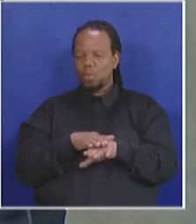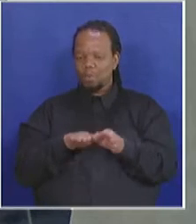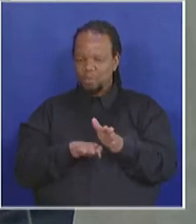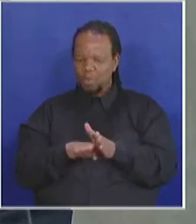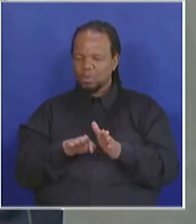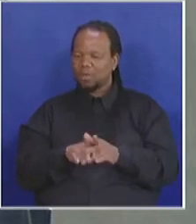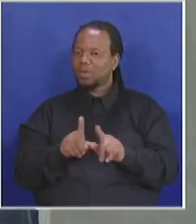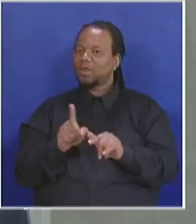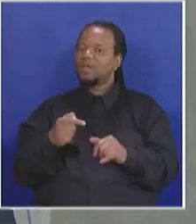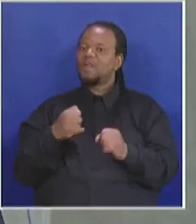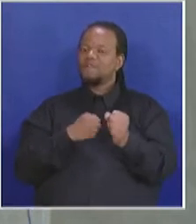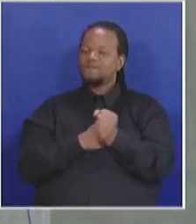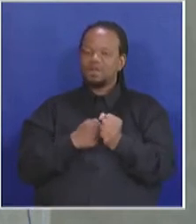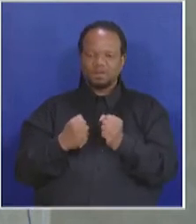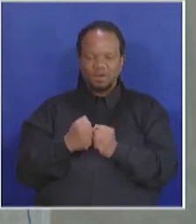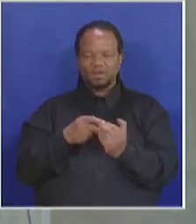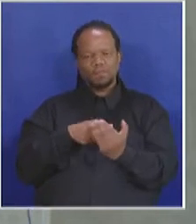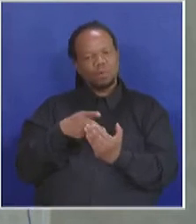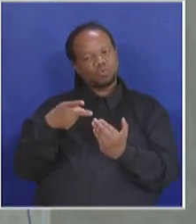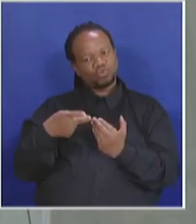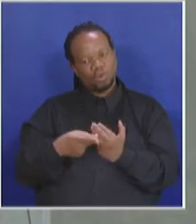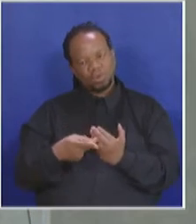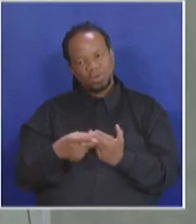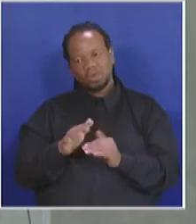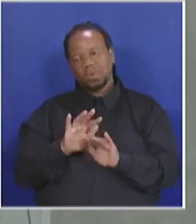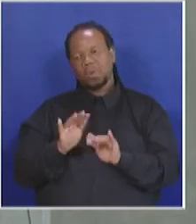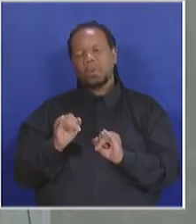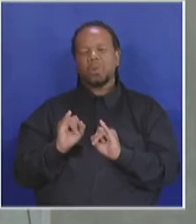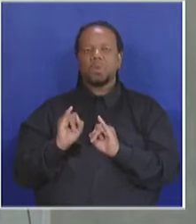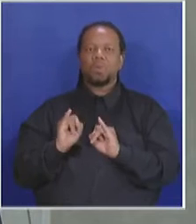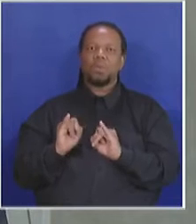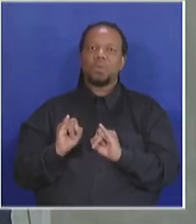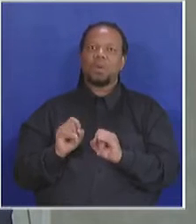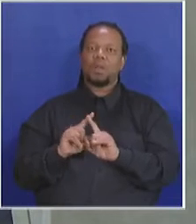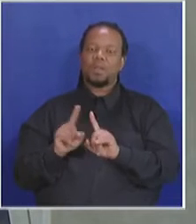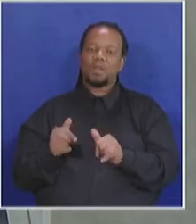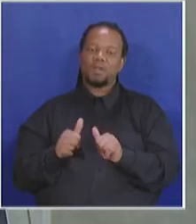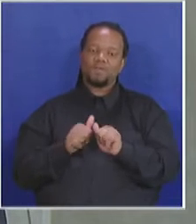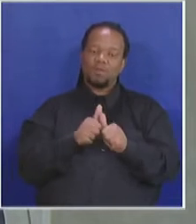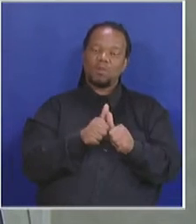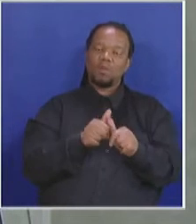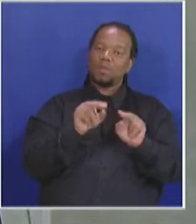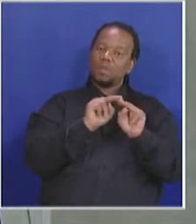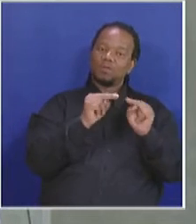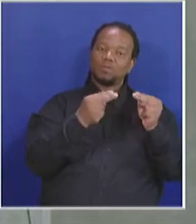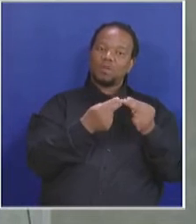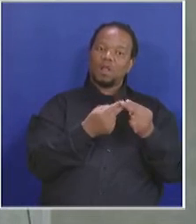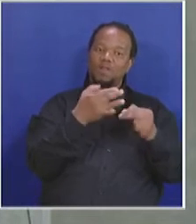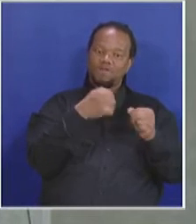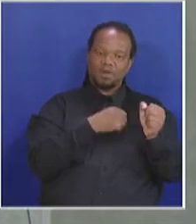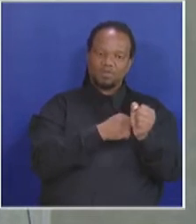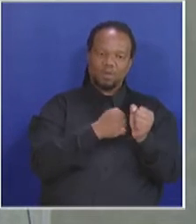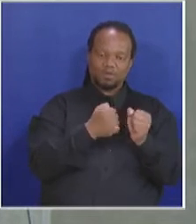infrastructure projects are actually going against the aim of the National Infrastructure Plan. Corruption is taking